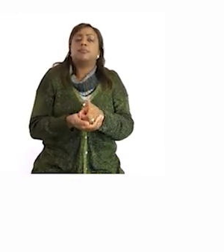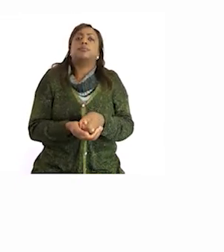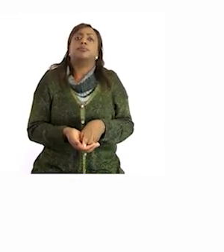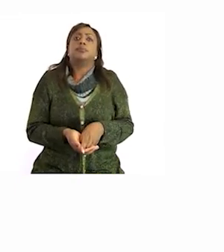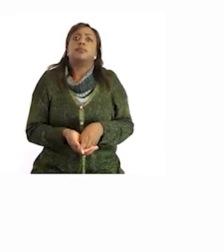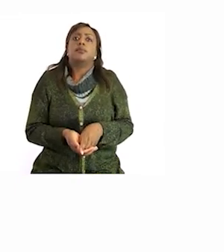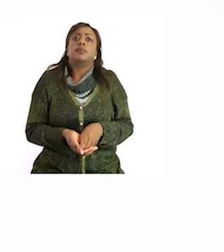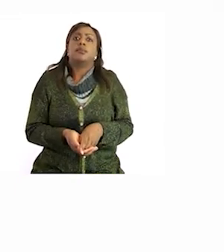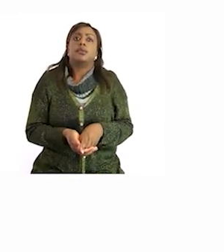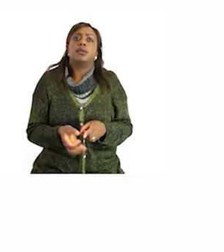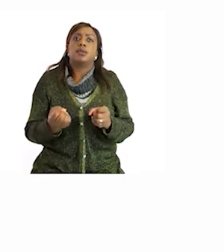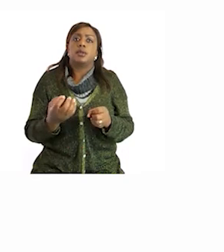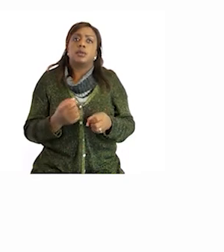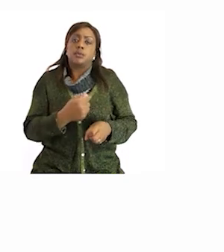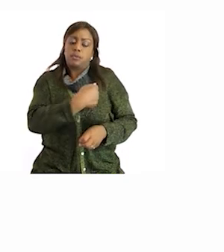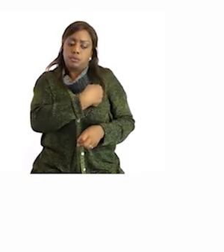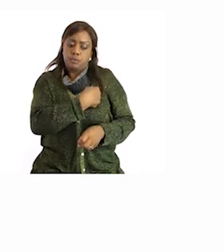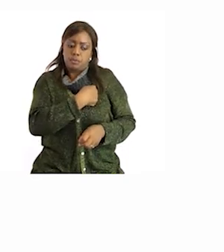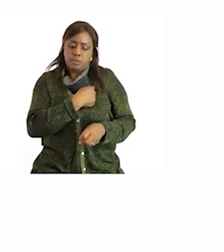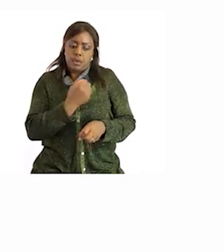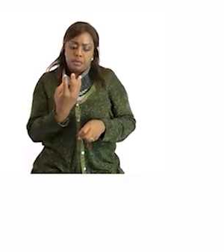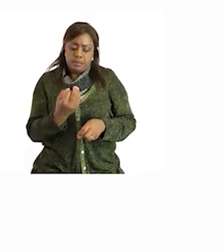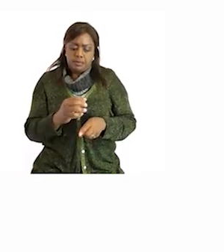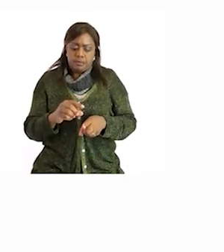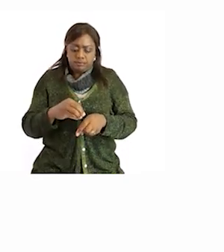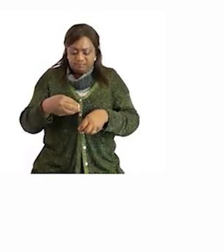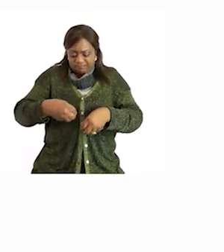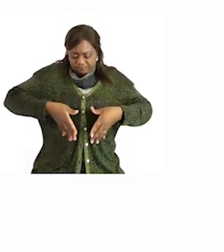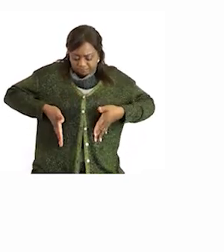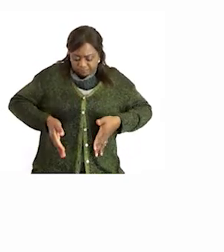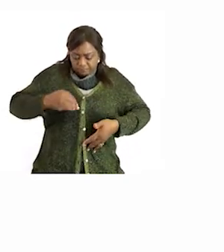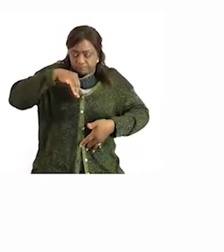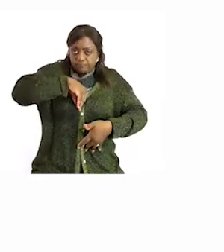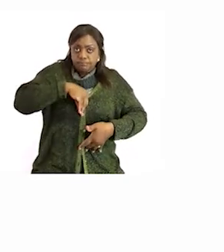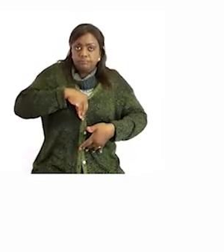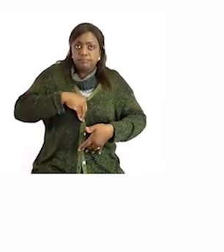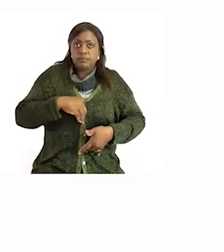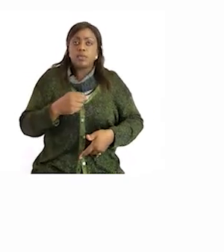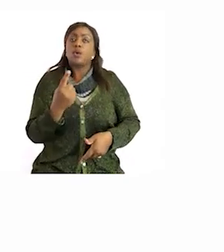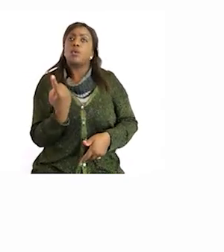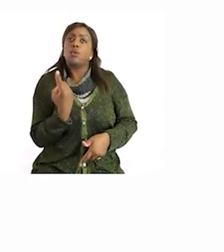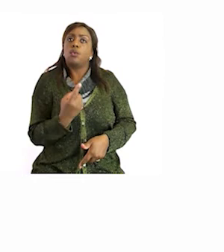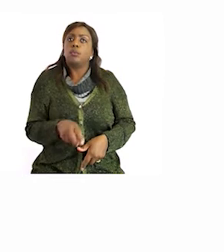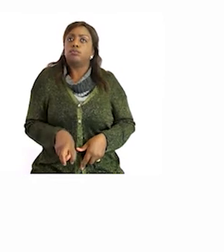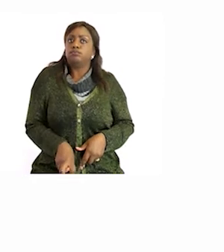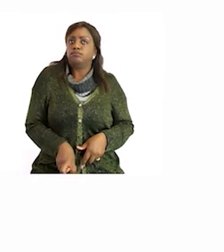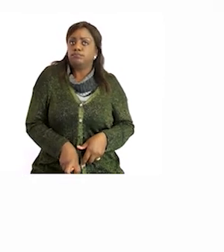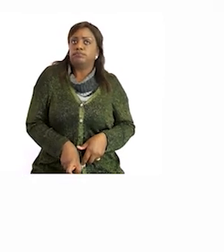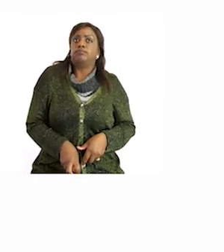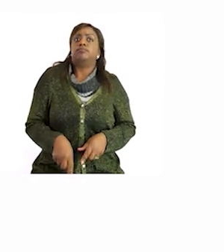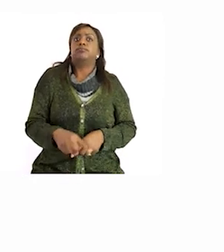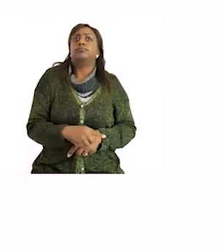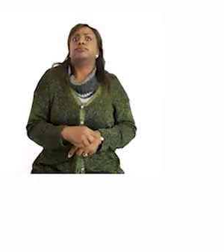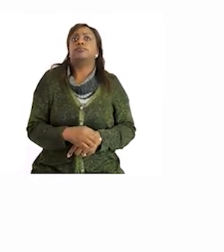Most of the female's reproductive system is located inside the woman's body. The vulva is the only